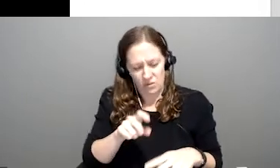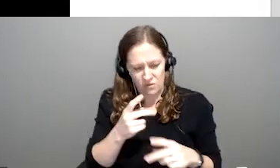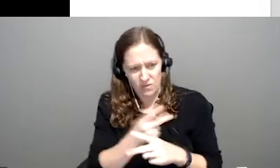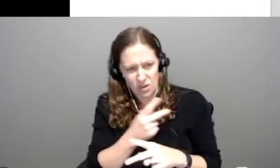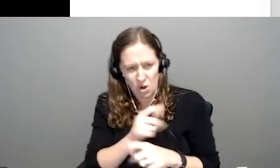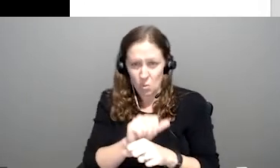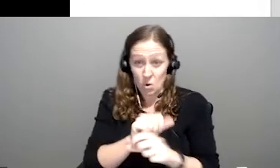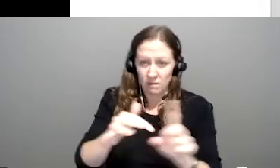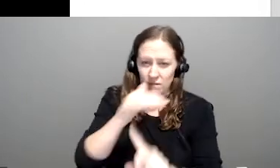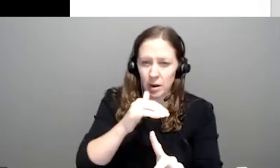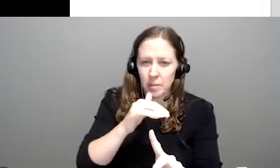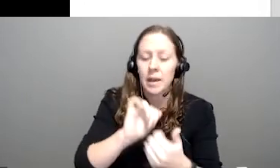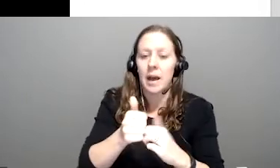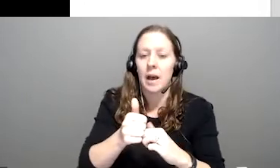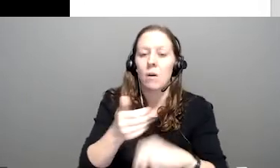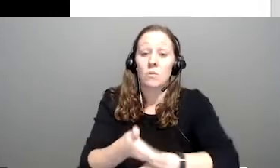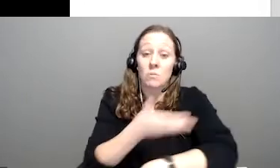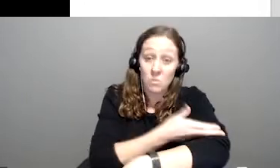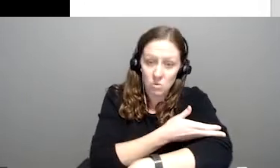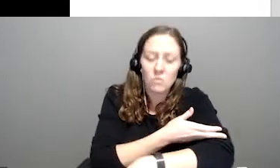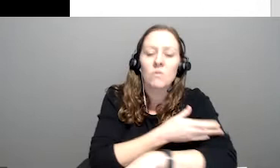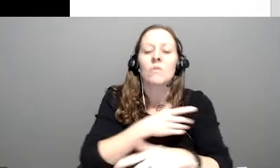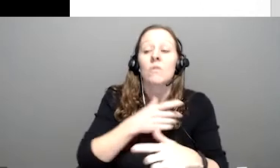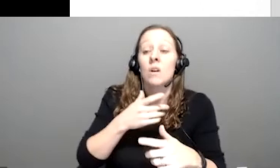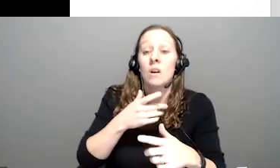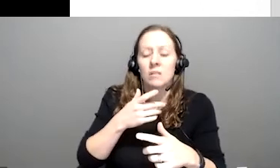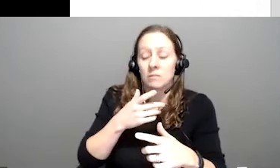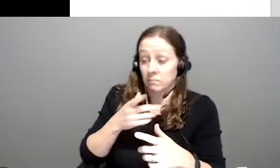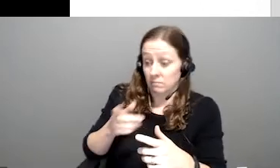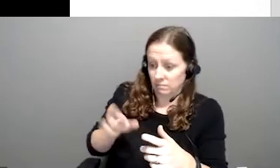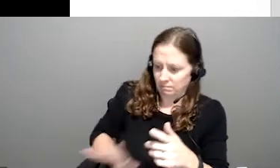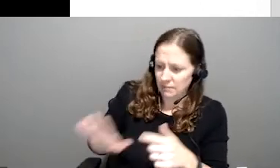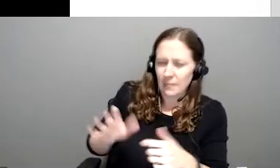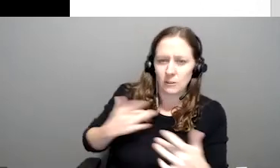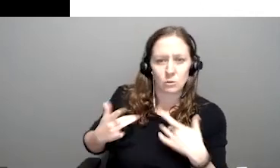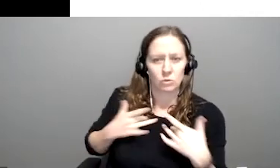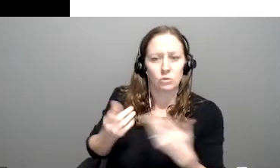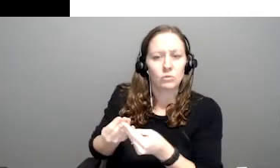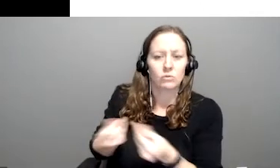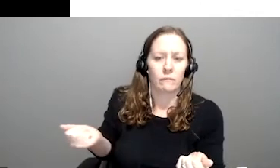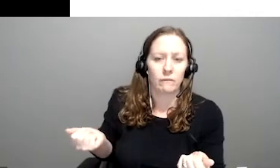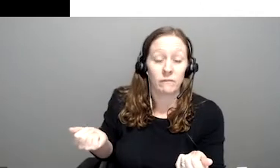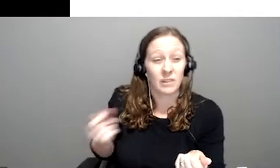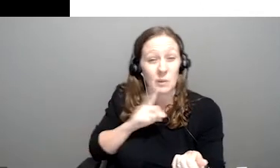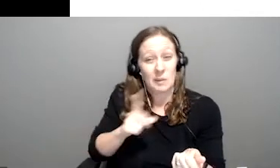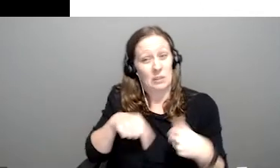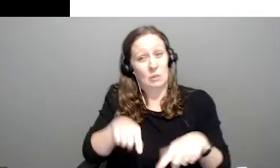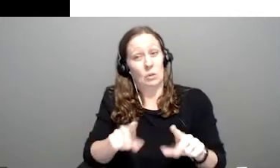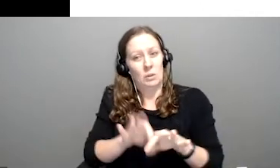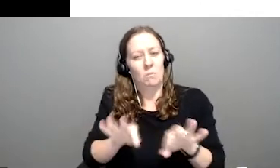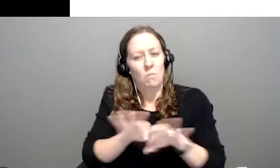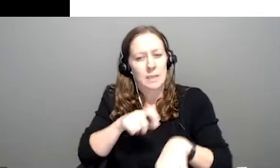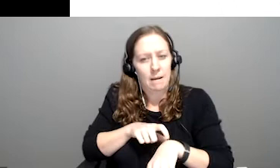of the work environment so that they address the concerns of young people with disabilities during this critical career phase. And so